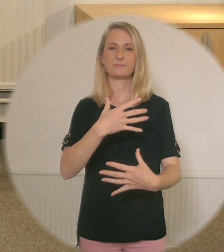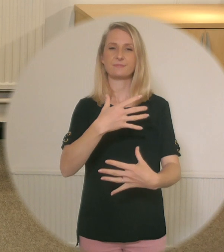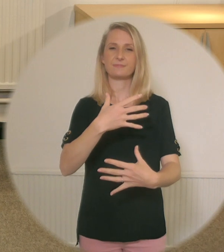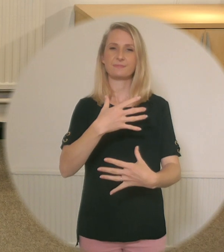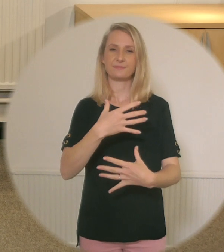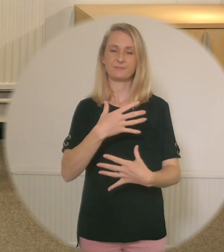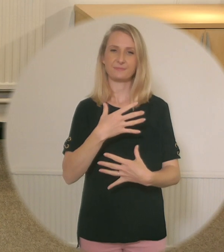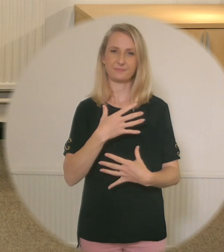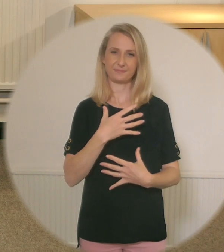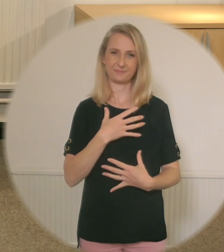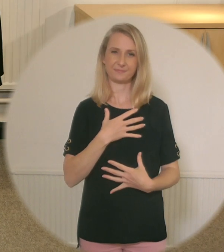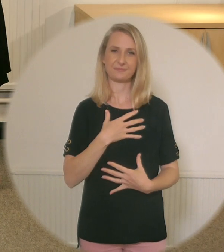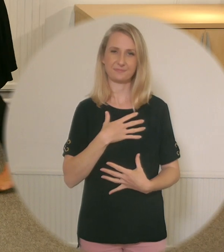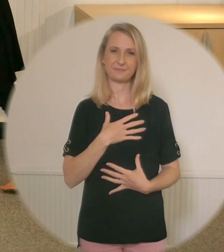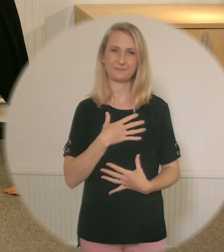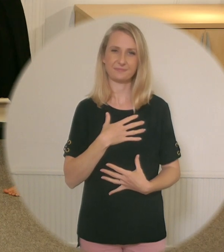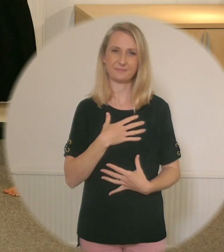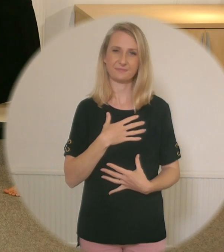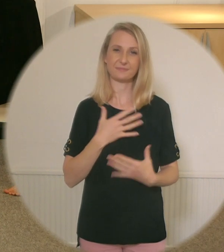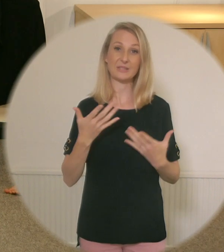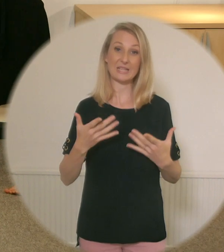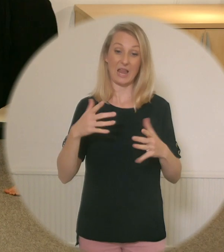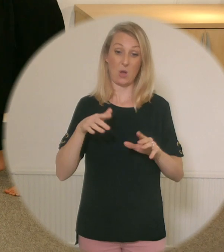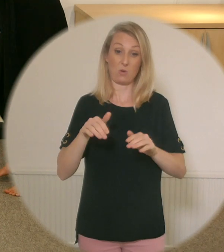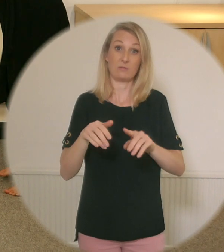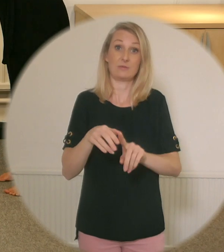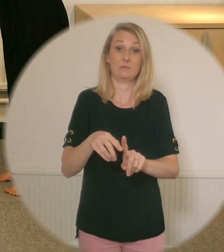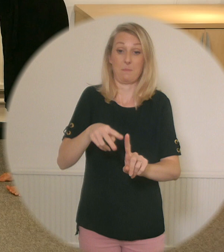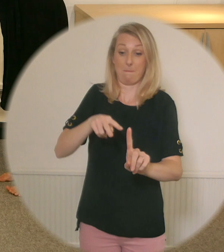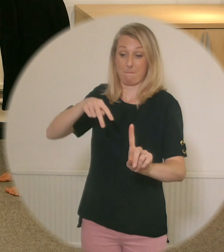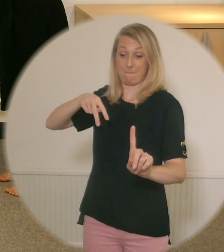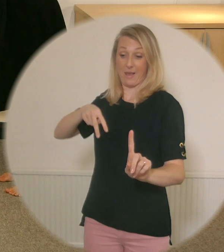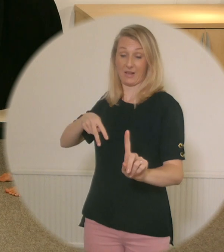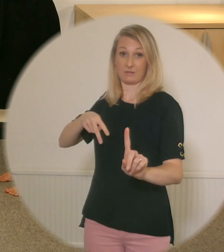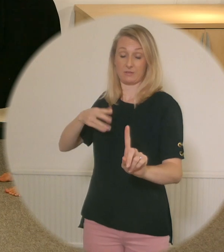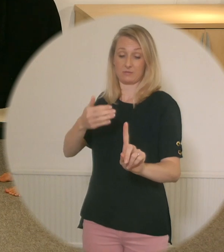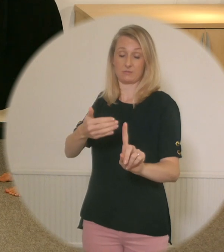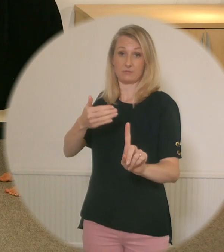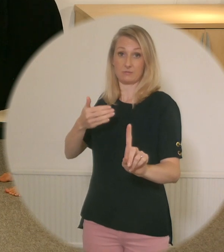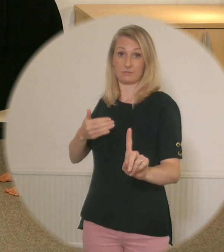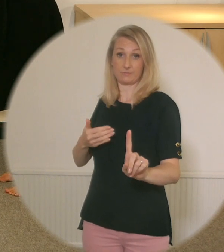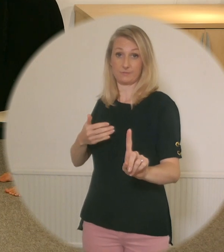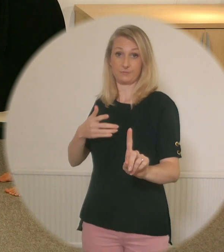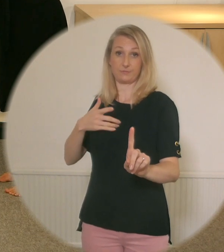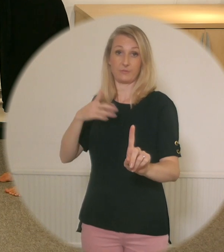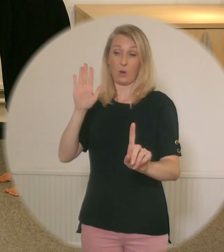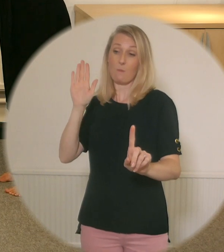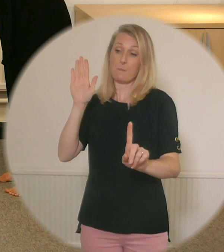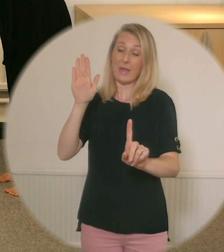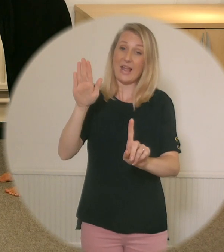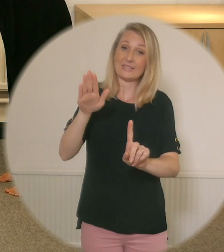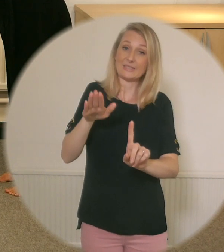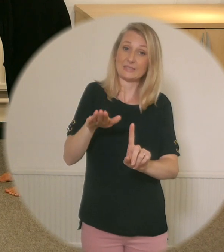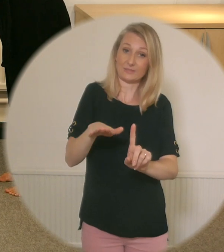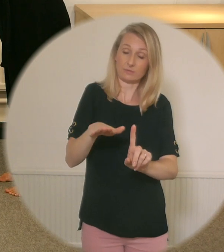Okay, so now I'm going to step back away from my chair and I'm going to come into a forward bend. So I'm holding